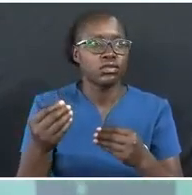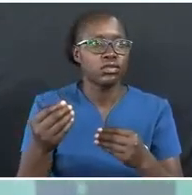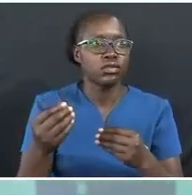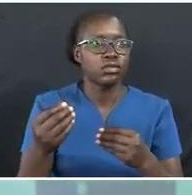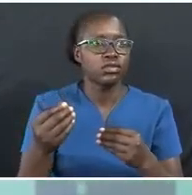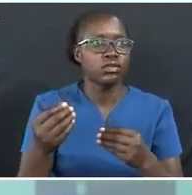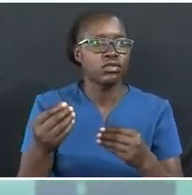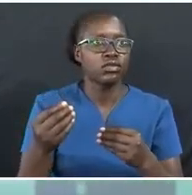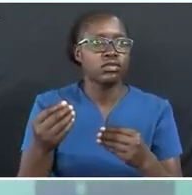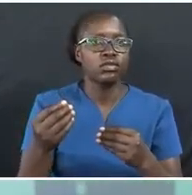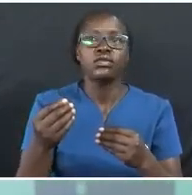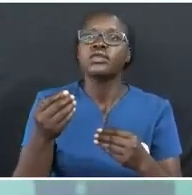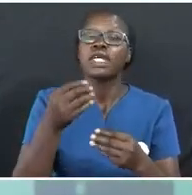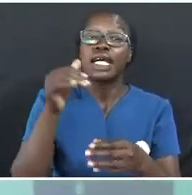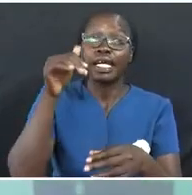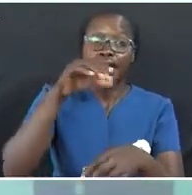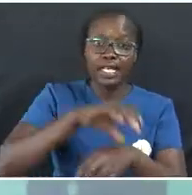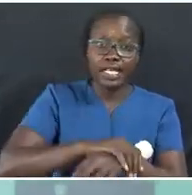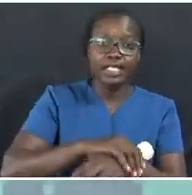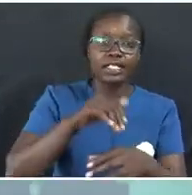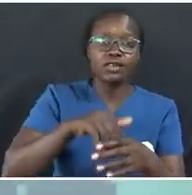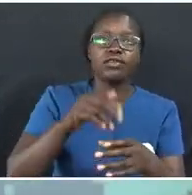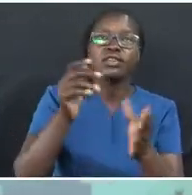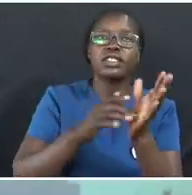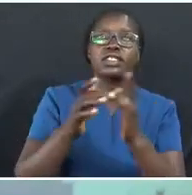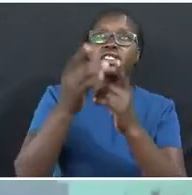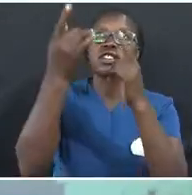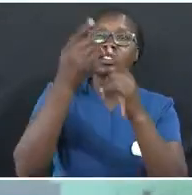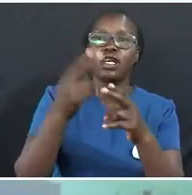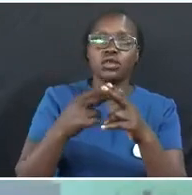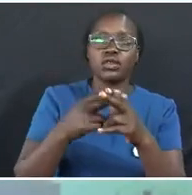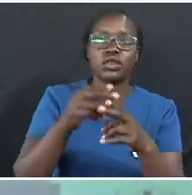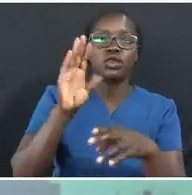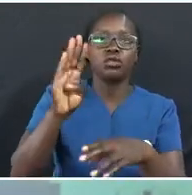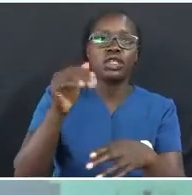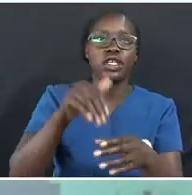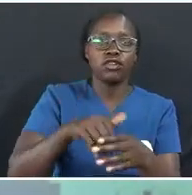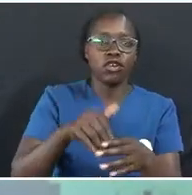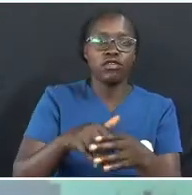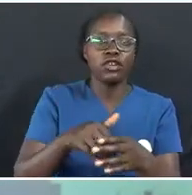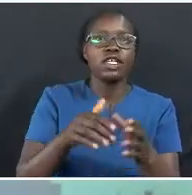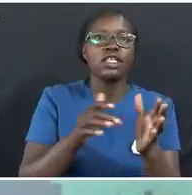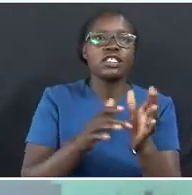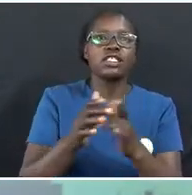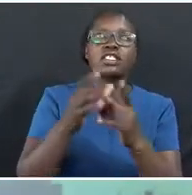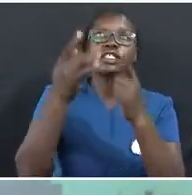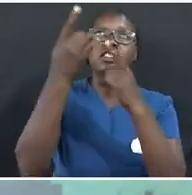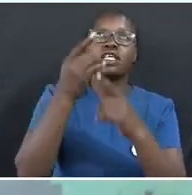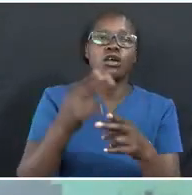Get involved. Jesus is coming soon. Get involved.